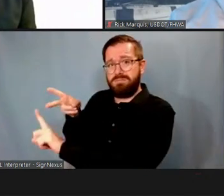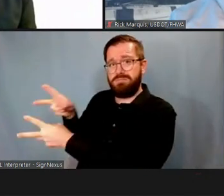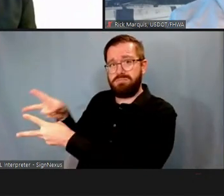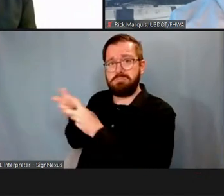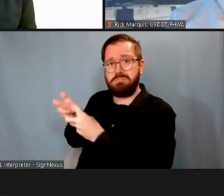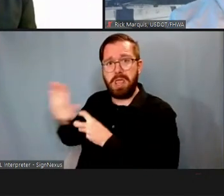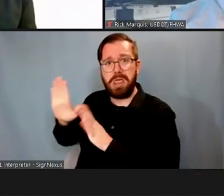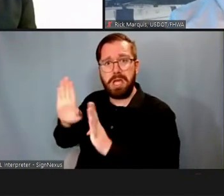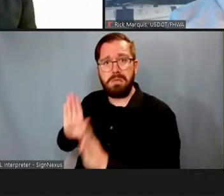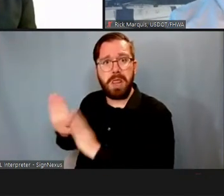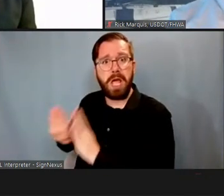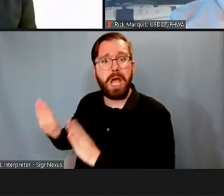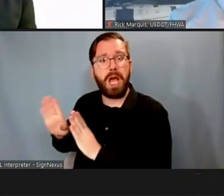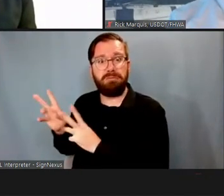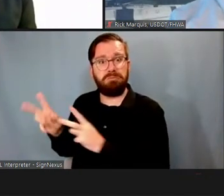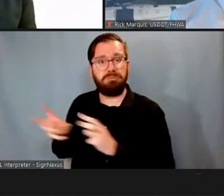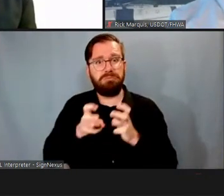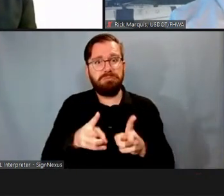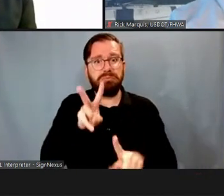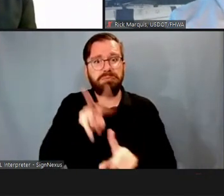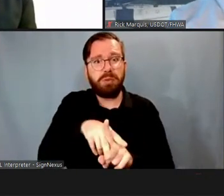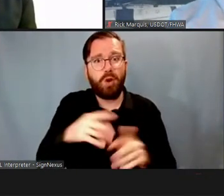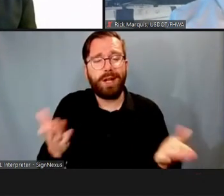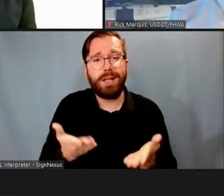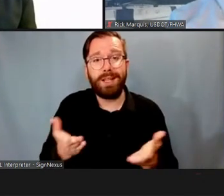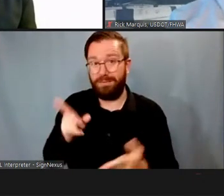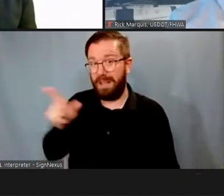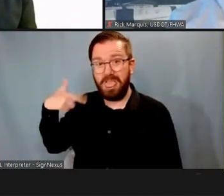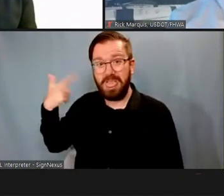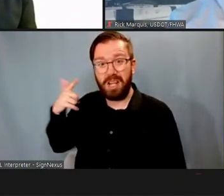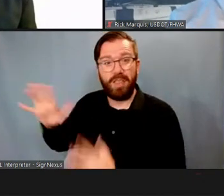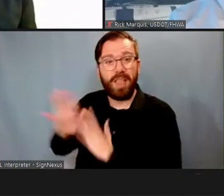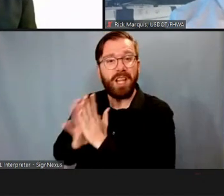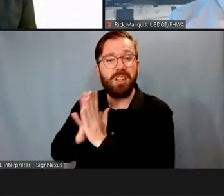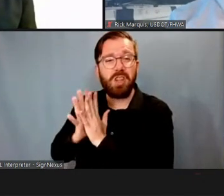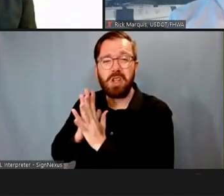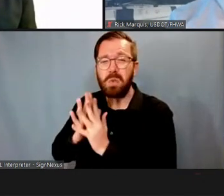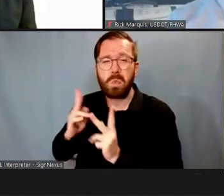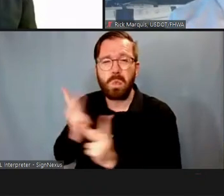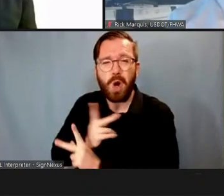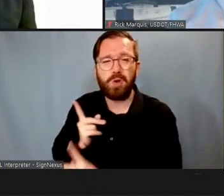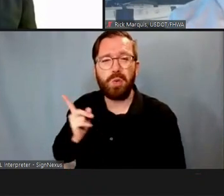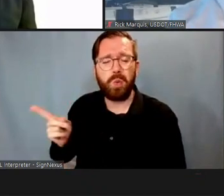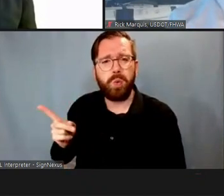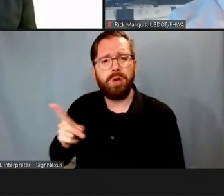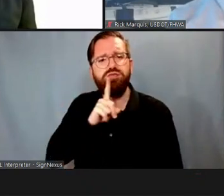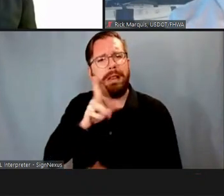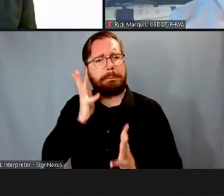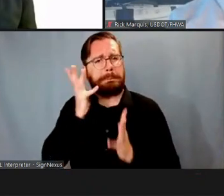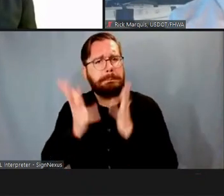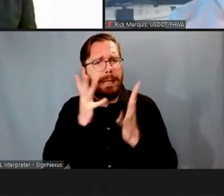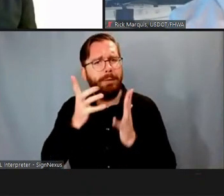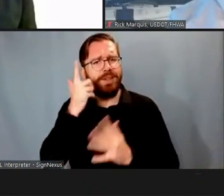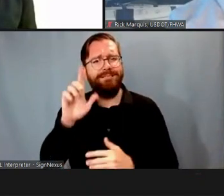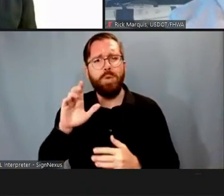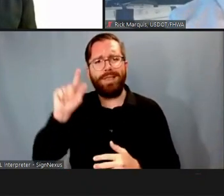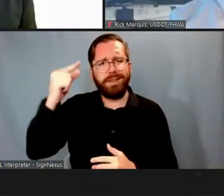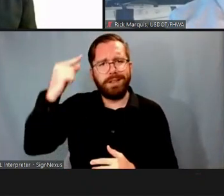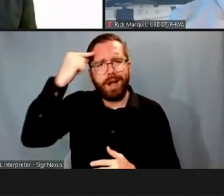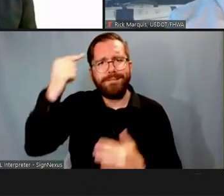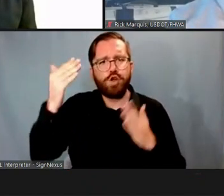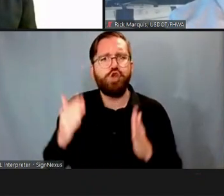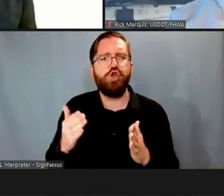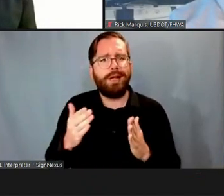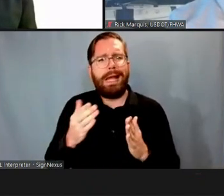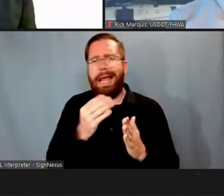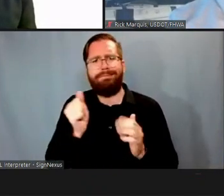the the study that you guys the in-rick study that you guys actually use uh should be embarrassing to the governor and everyone in the mta who